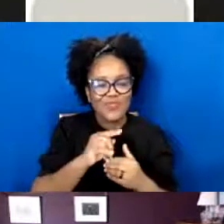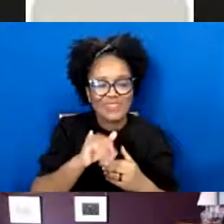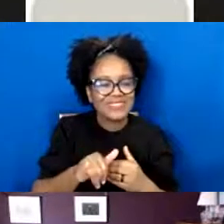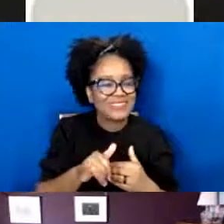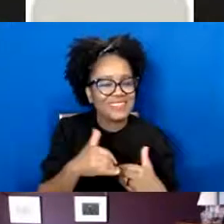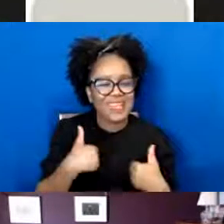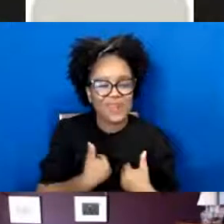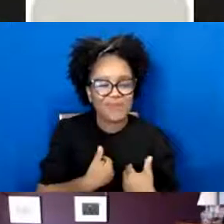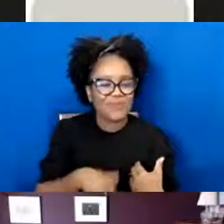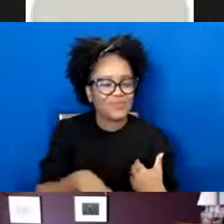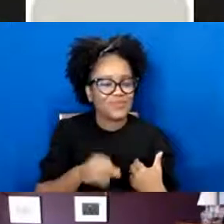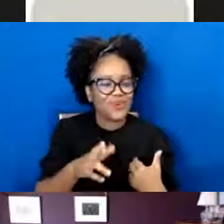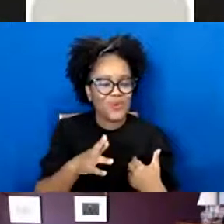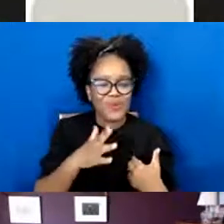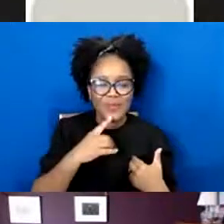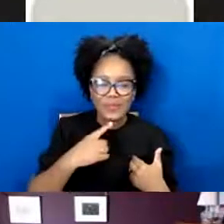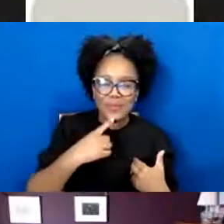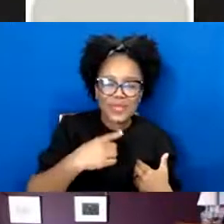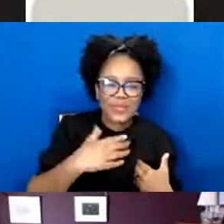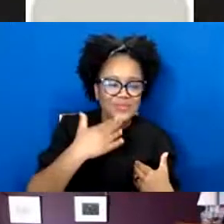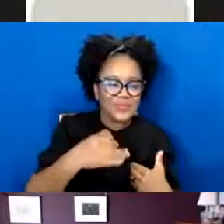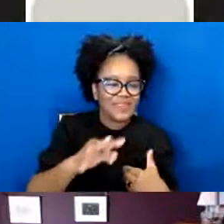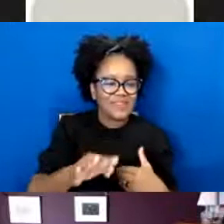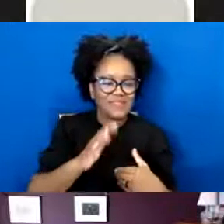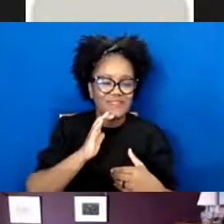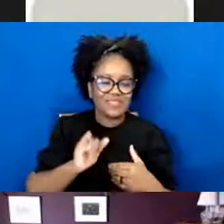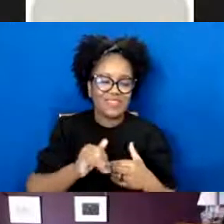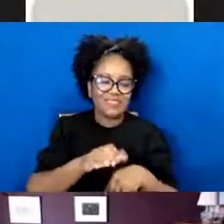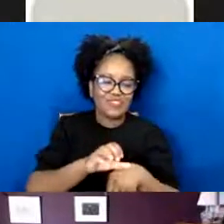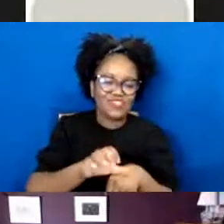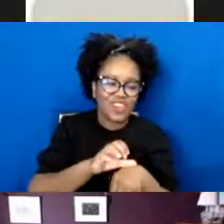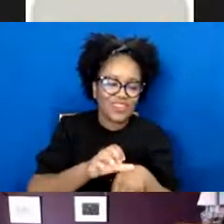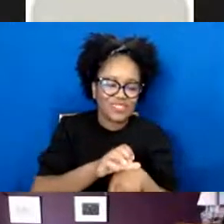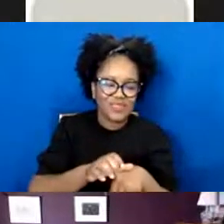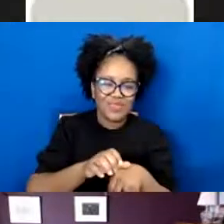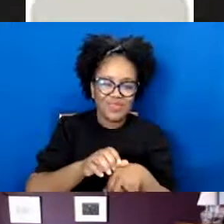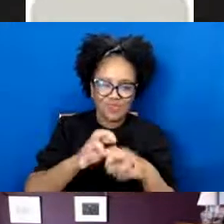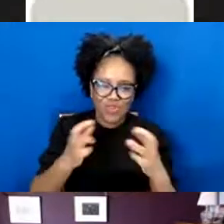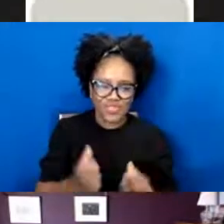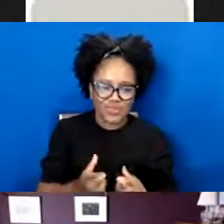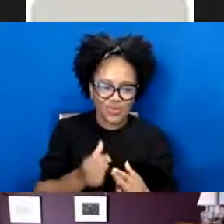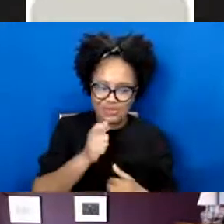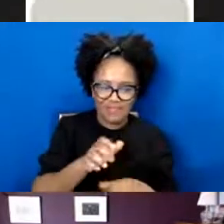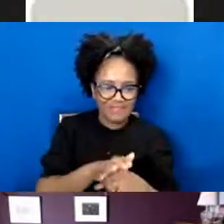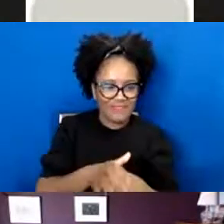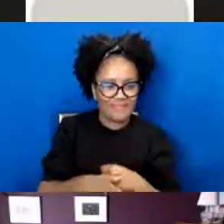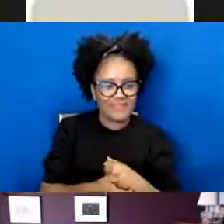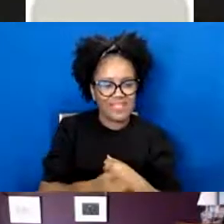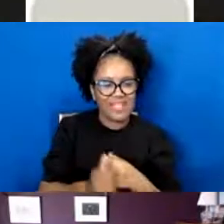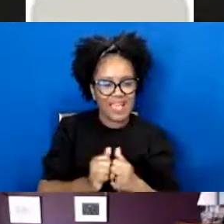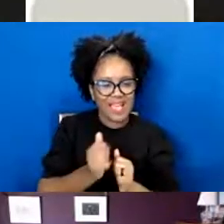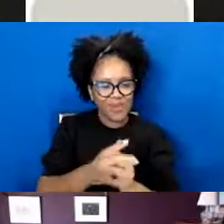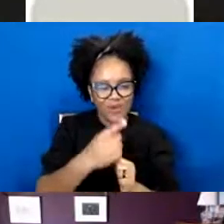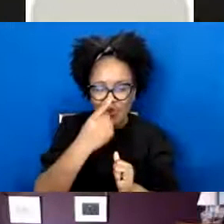enough? How was I supposed to say that the tender slope of her nose or the weight of her hugs didn't convince him? I